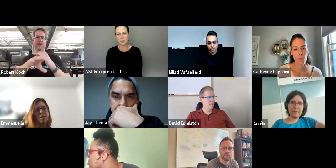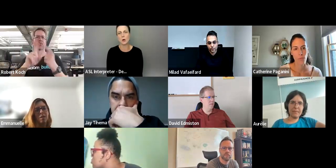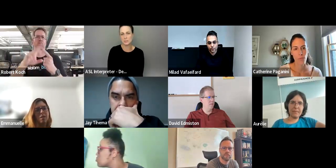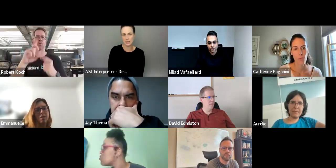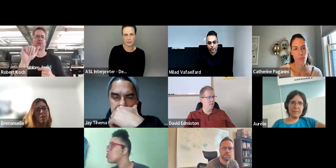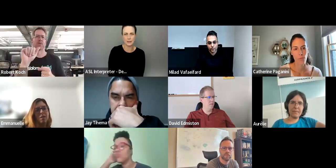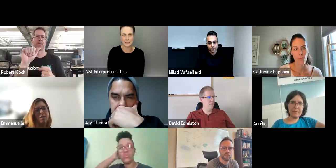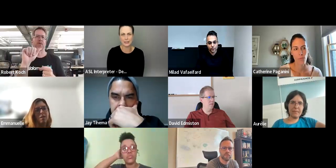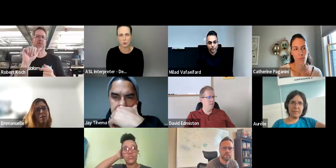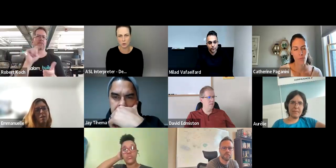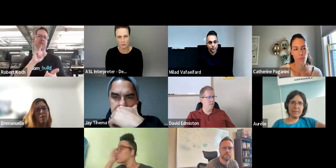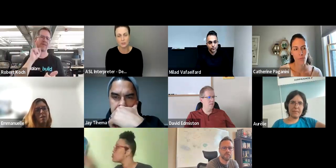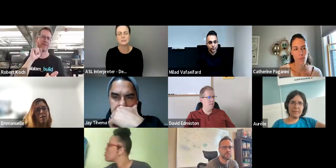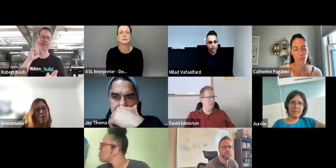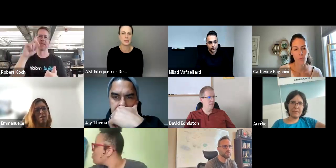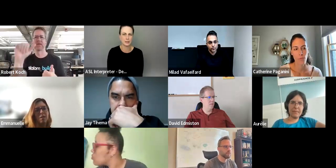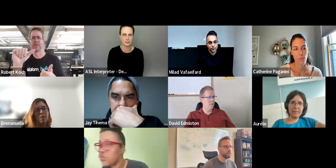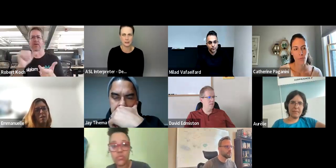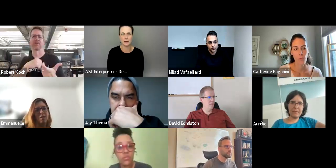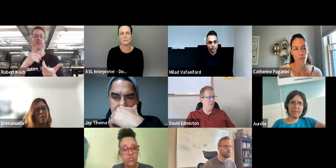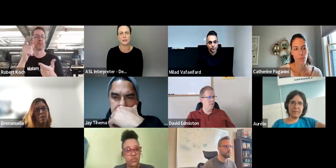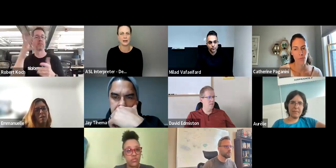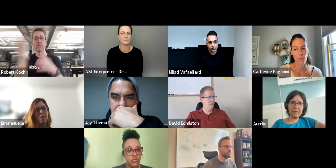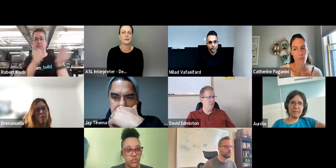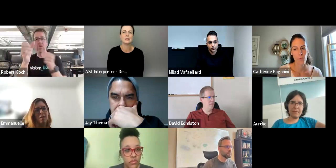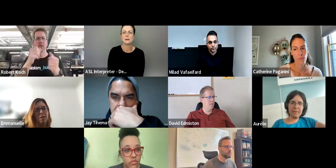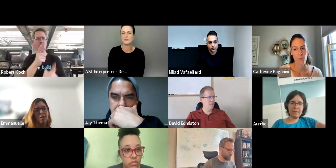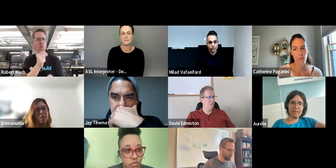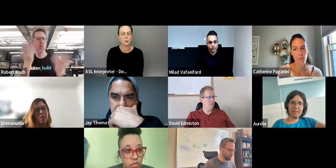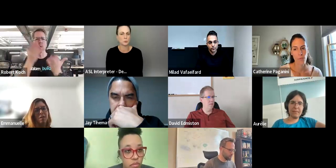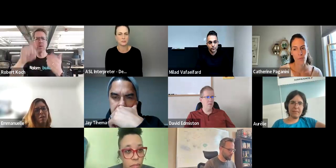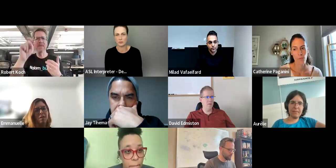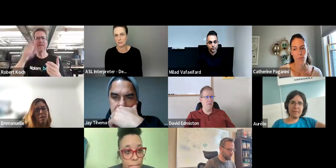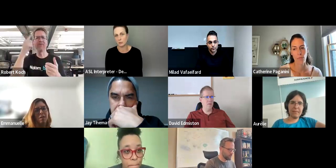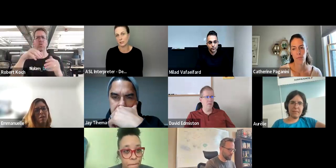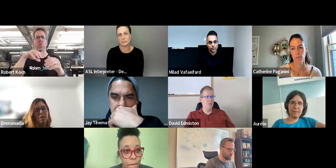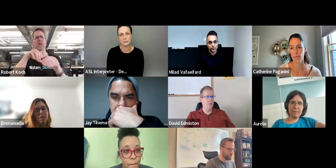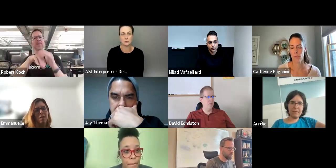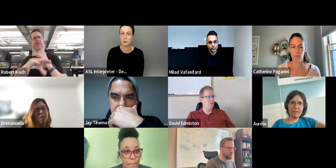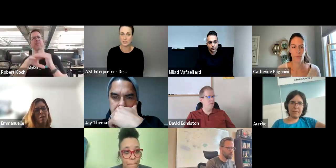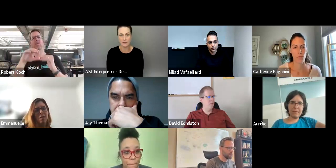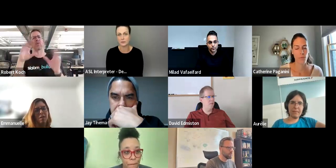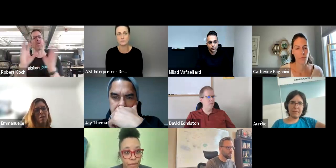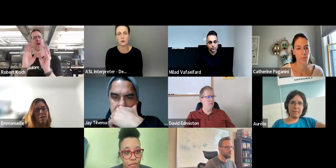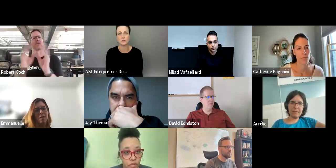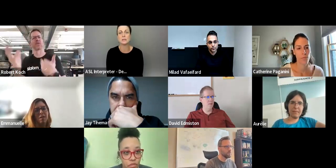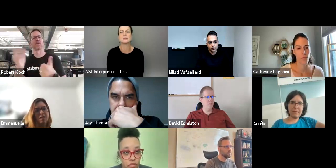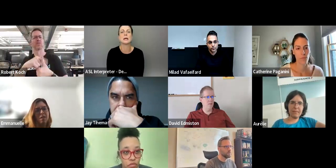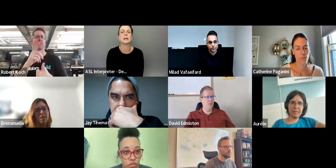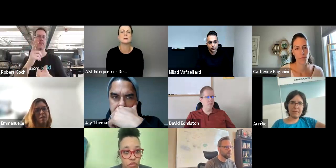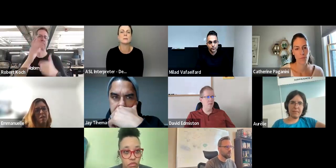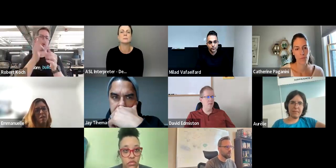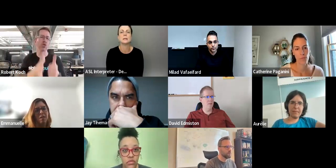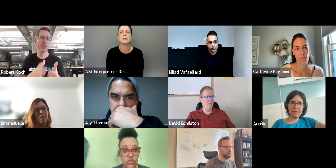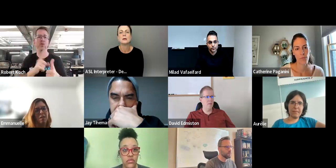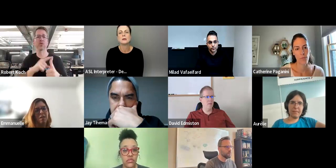especially if you're hosting a technical conference and we have folks with different disabilities and who are deaf and involved in this.